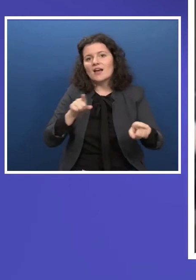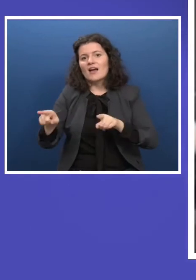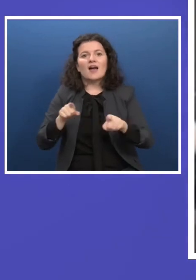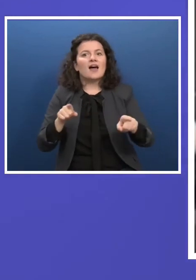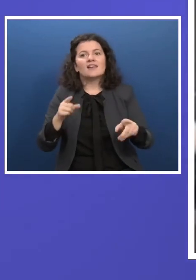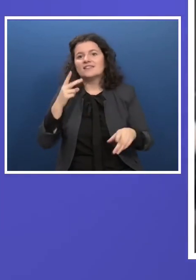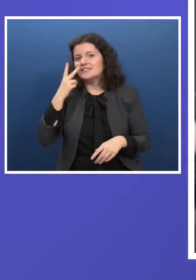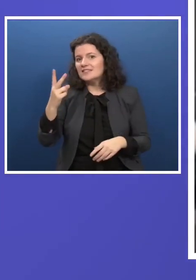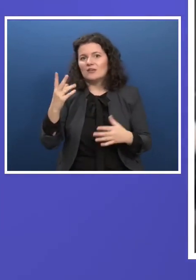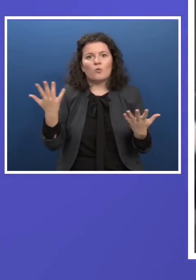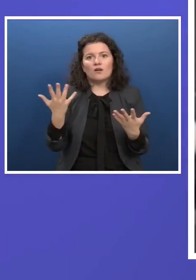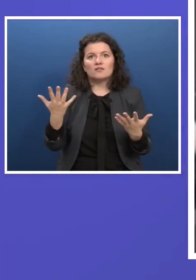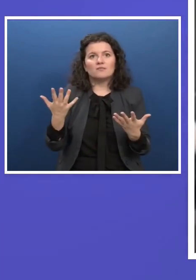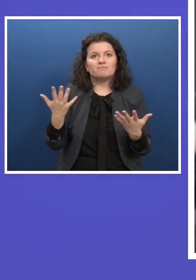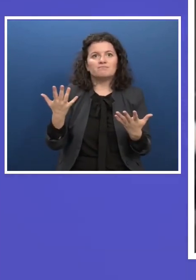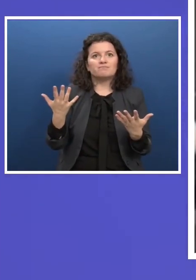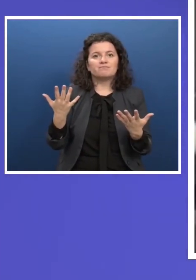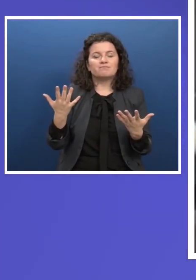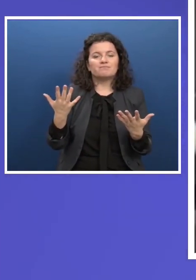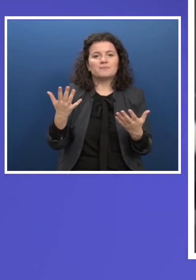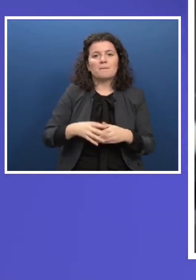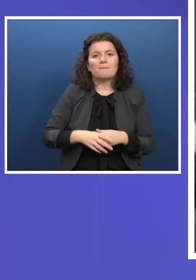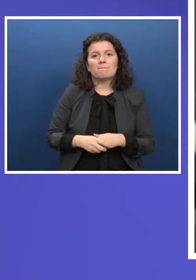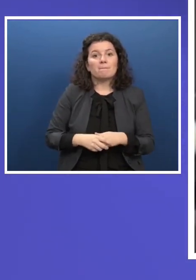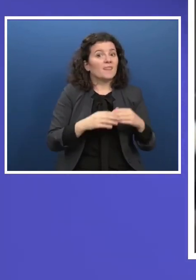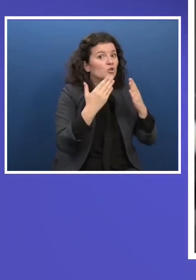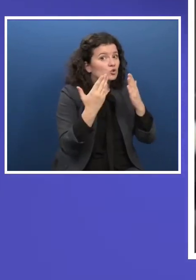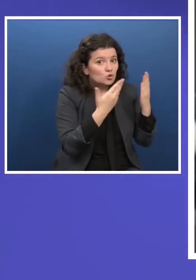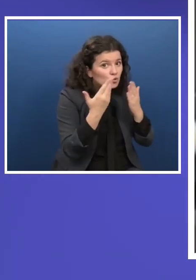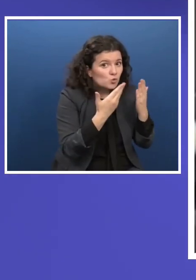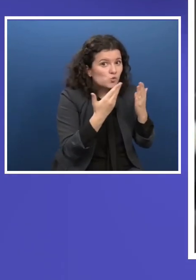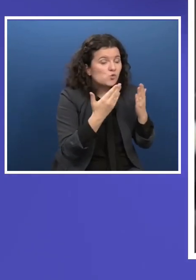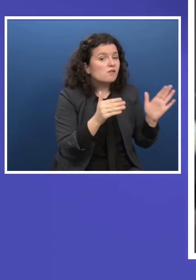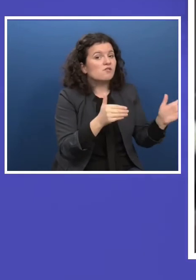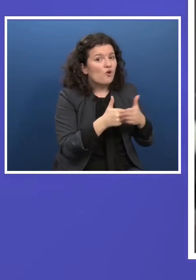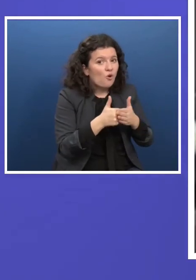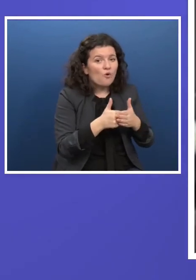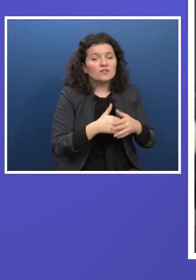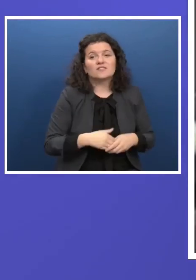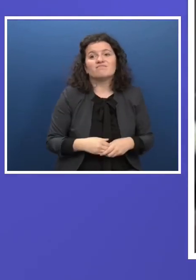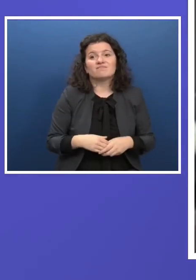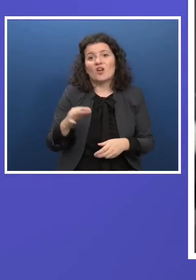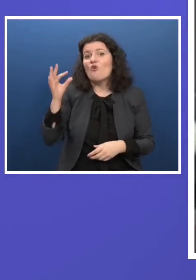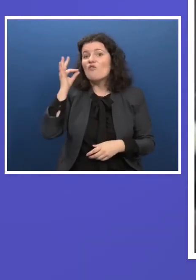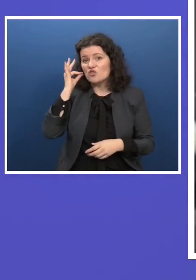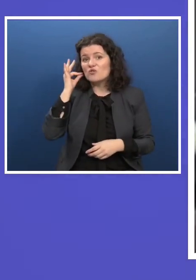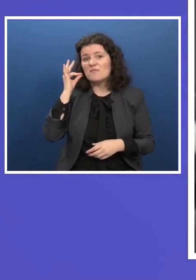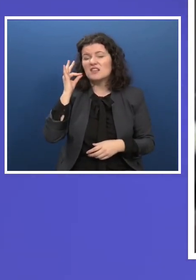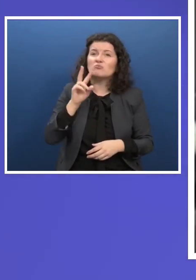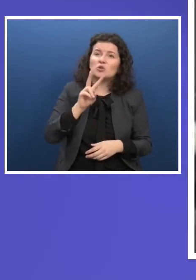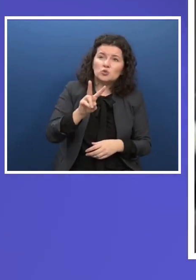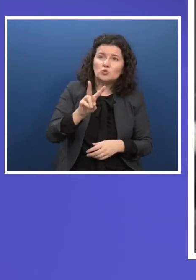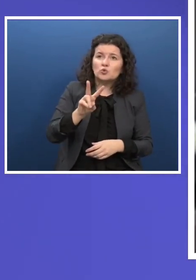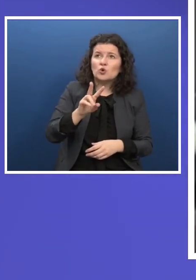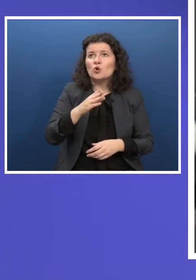the economies and schools not necessarily being open, and women's on average have 2 to 3 hours of home